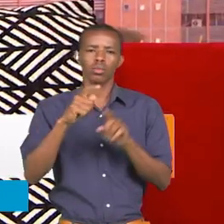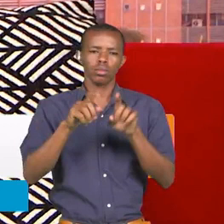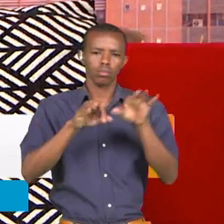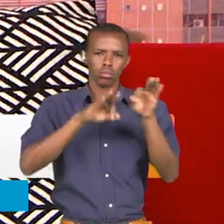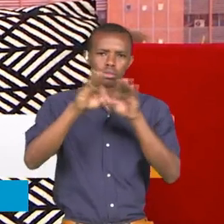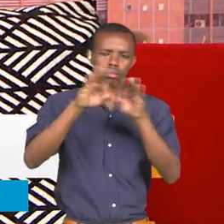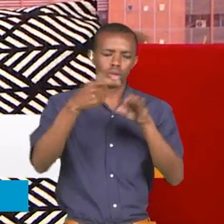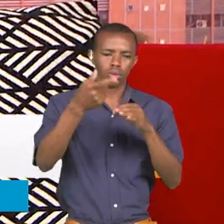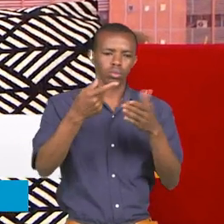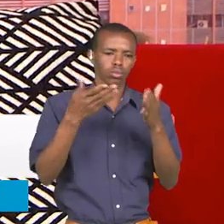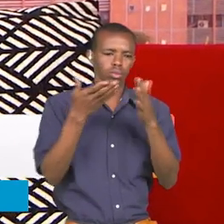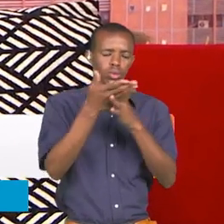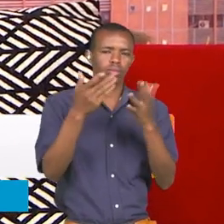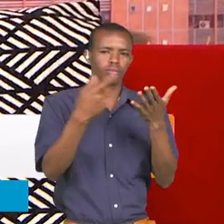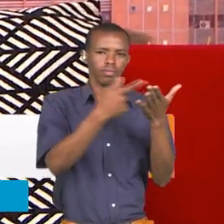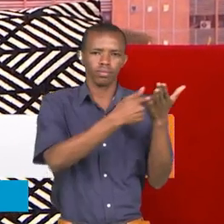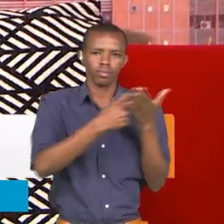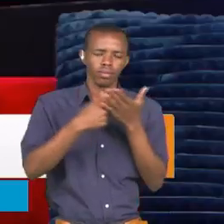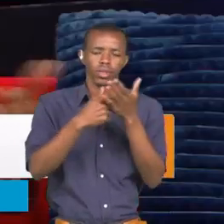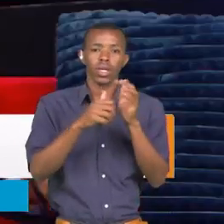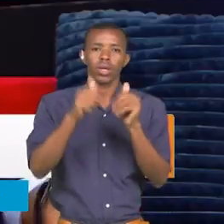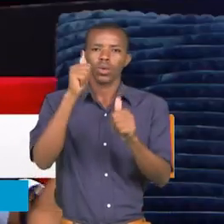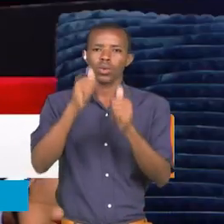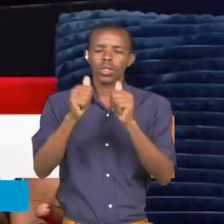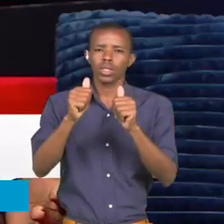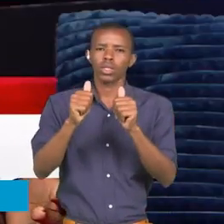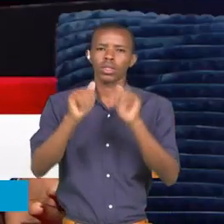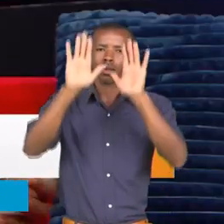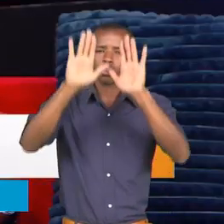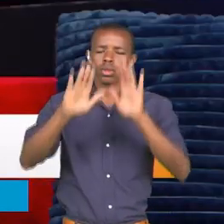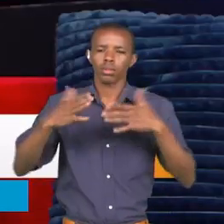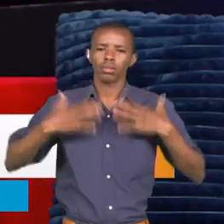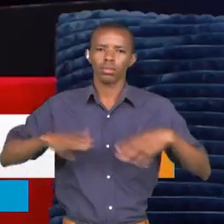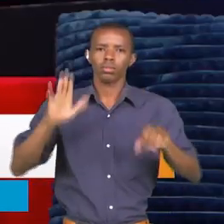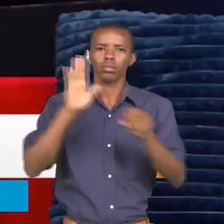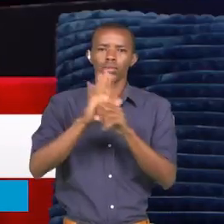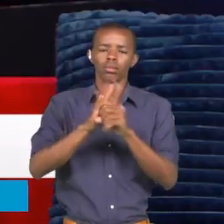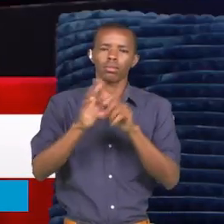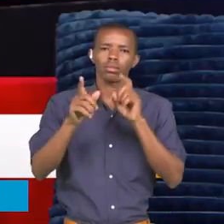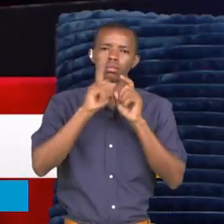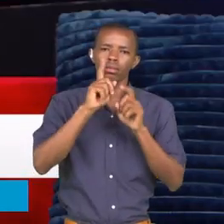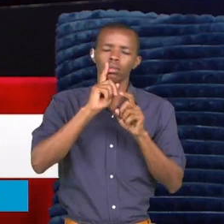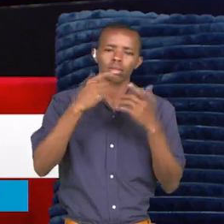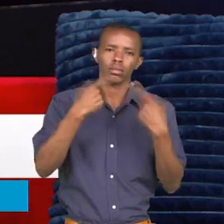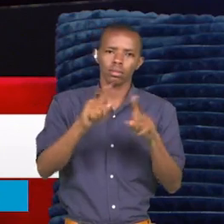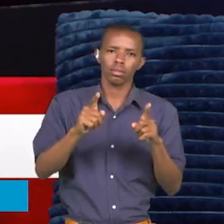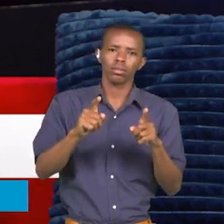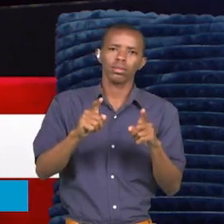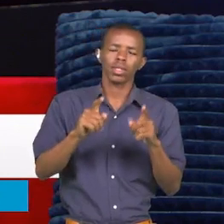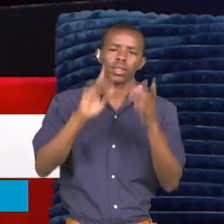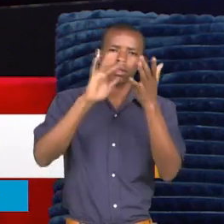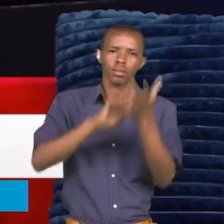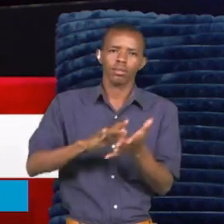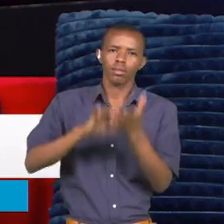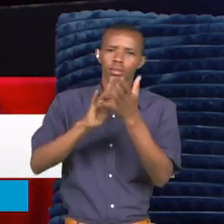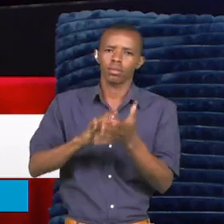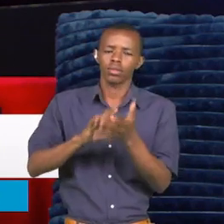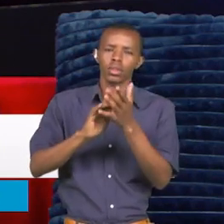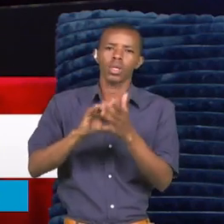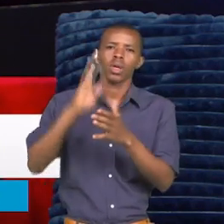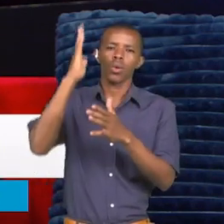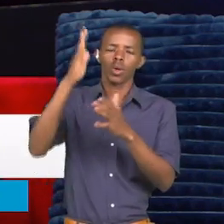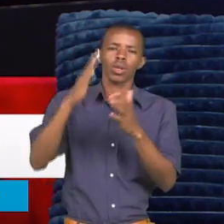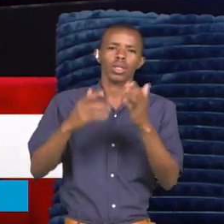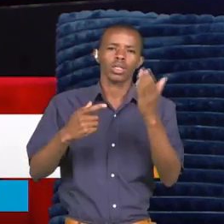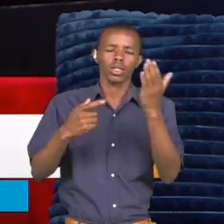us through this conversation, which is kind of very sensitive. Not so many people are actually talking about it, but emphasis will be on the